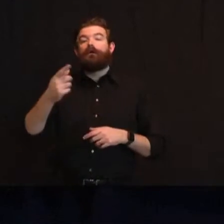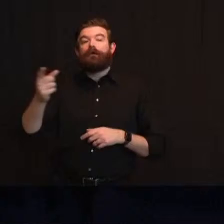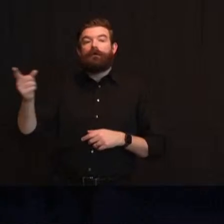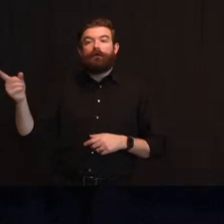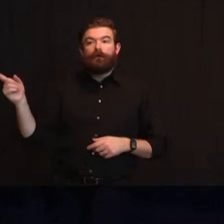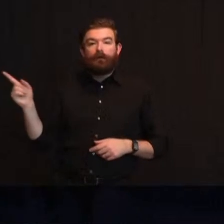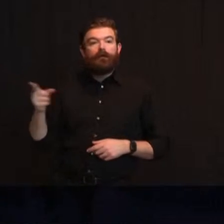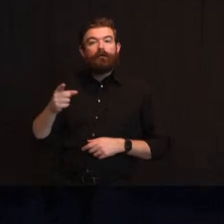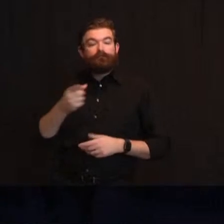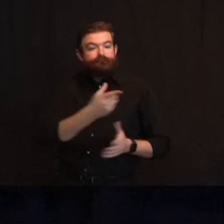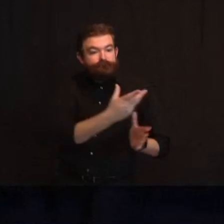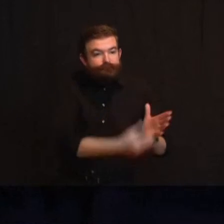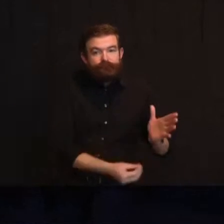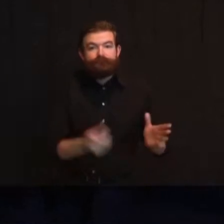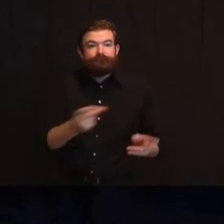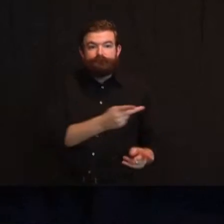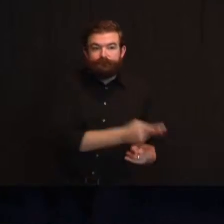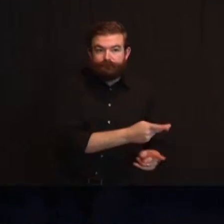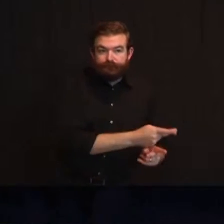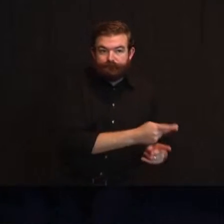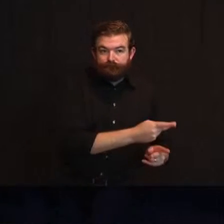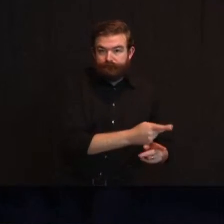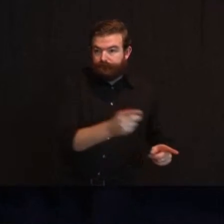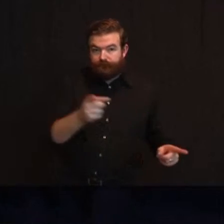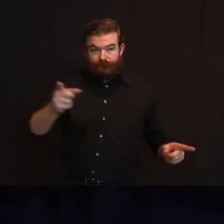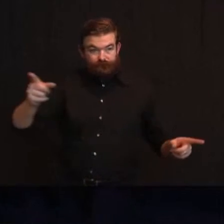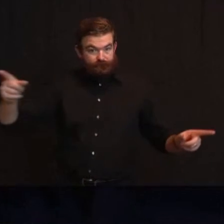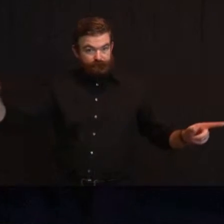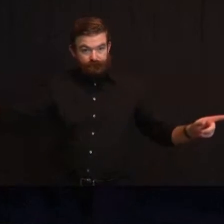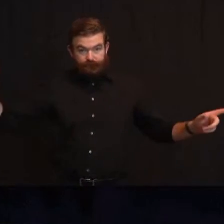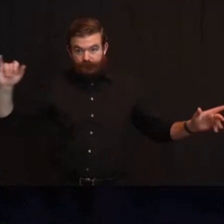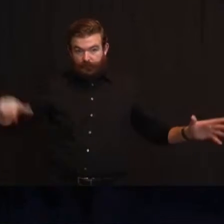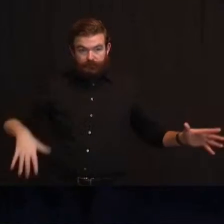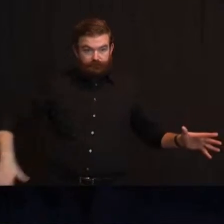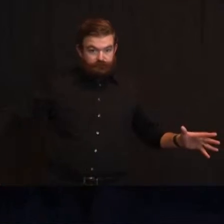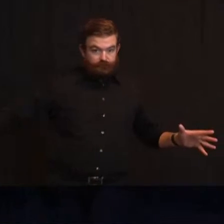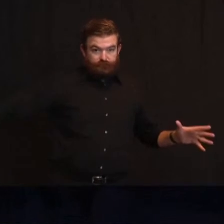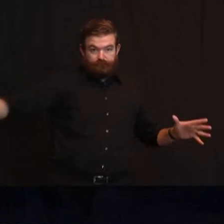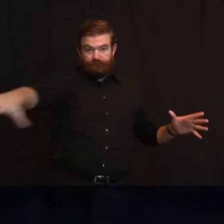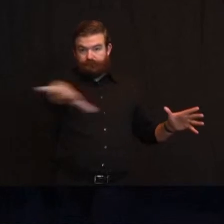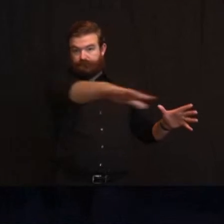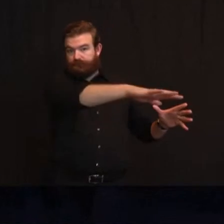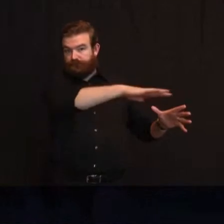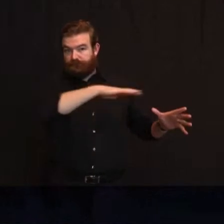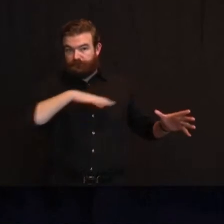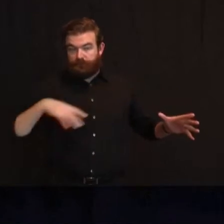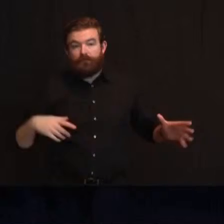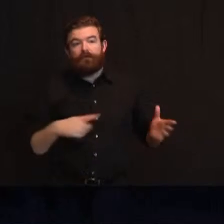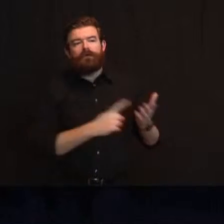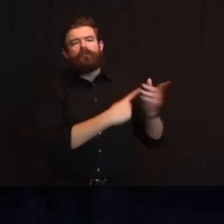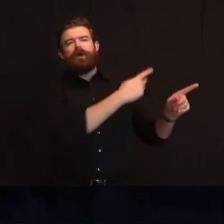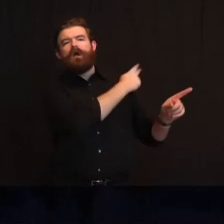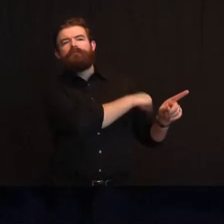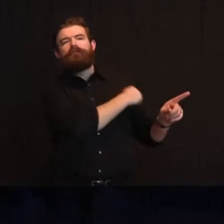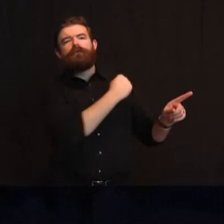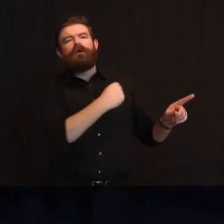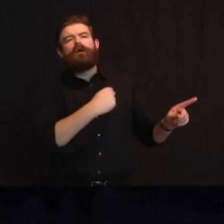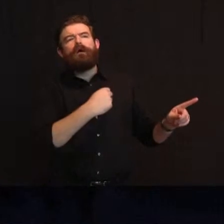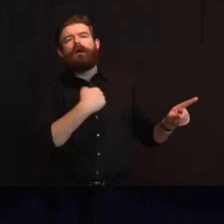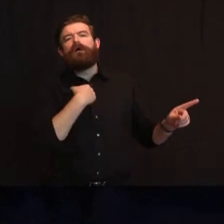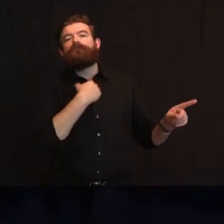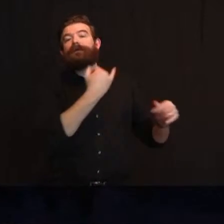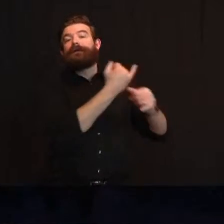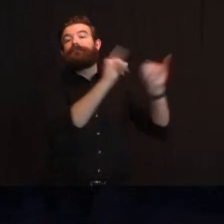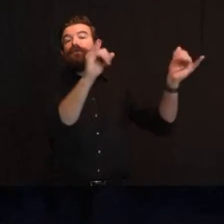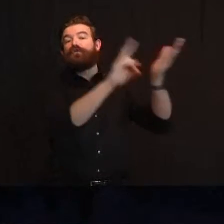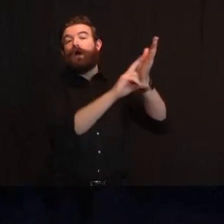It can include consultants or contractors who are not directly employed by the facilities. Unpaid workers like